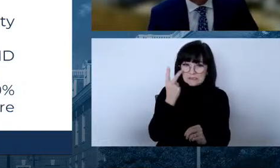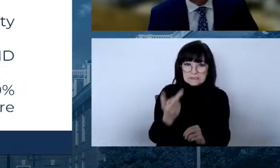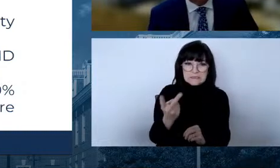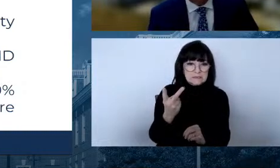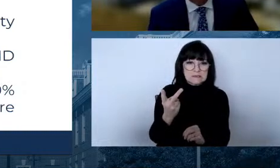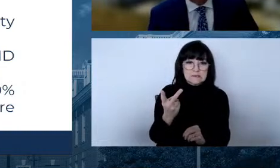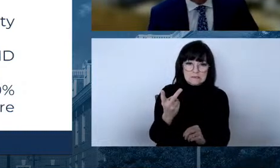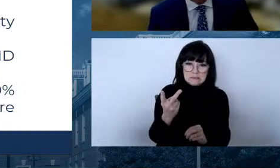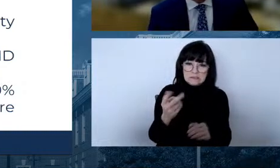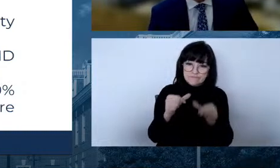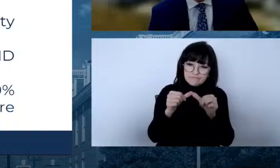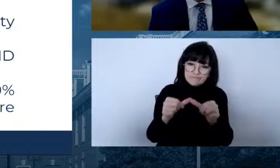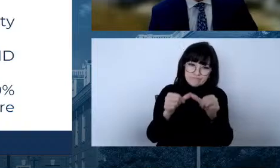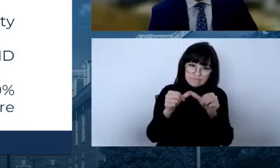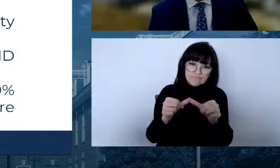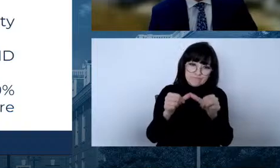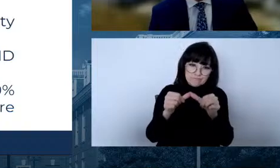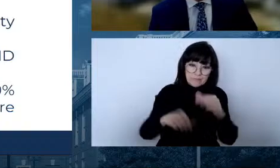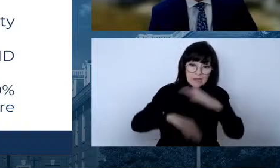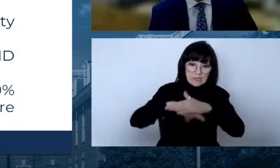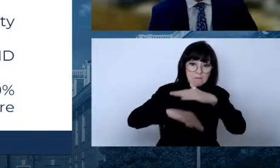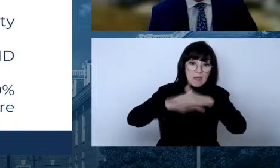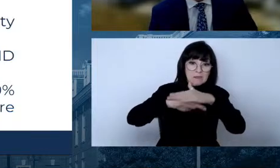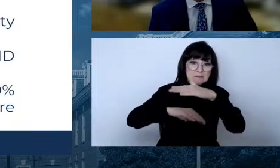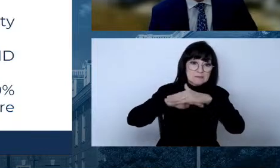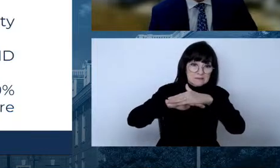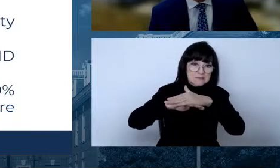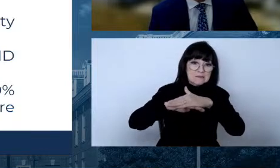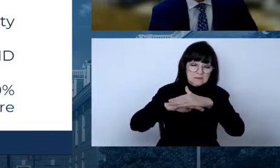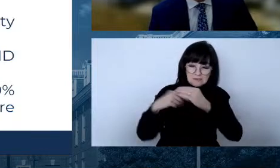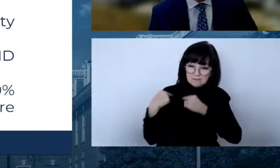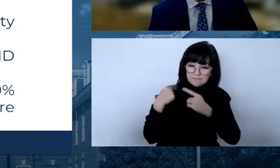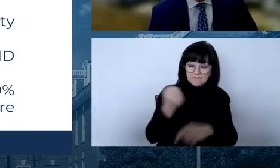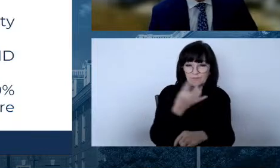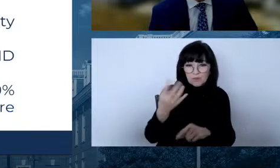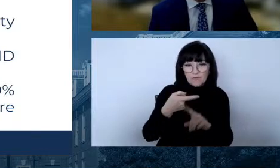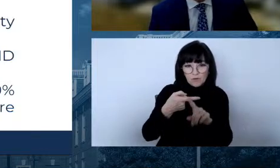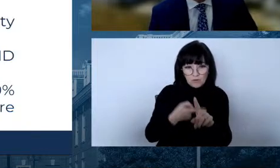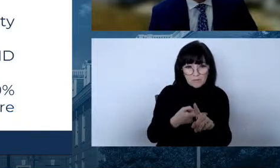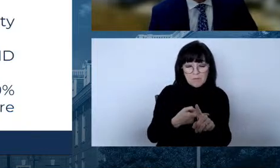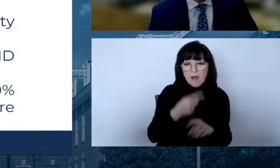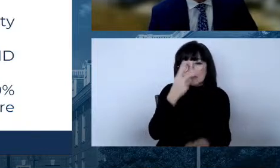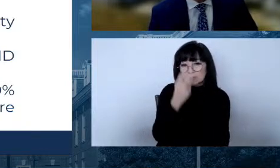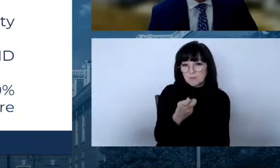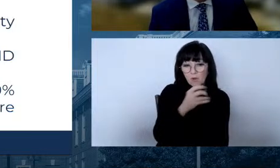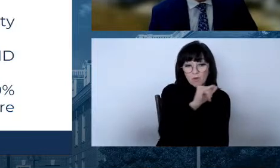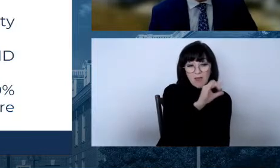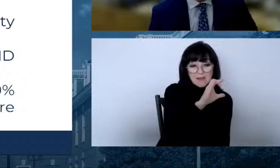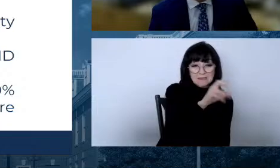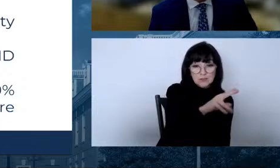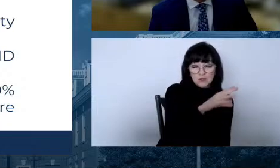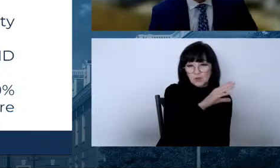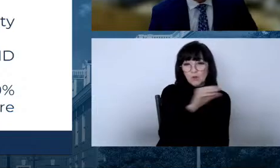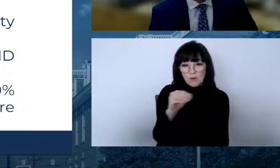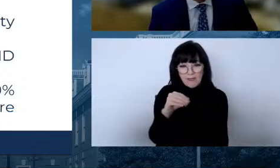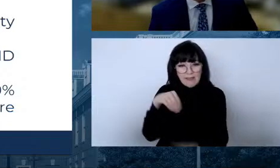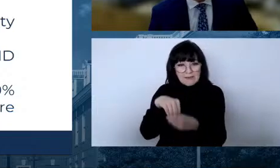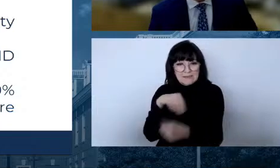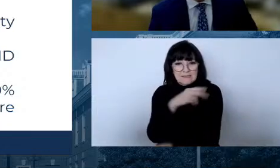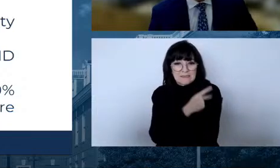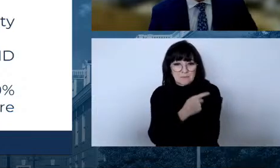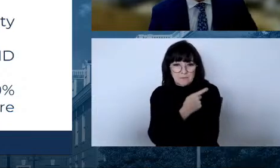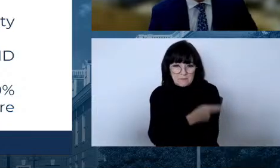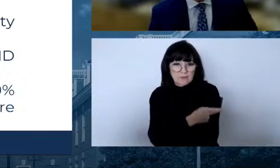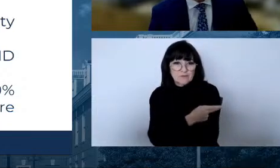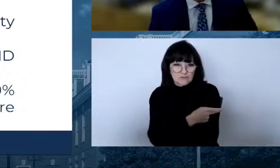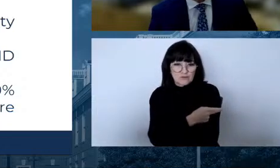even for the last few months, both our inpatient beds and our ICU beds. We have COVID patients both in the ICU